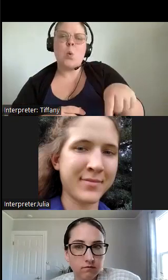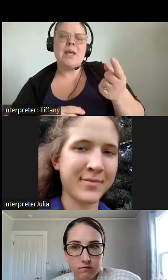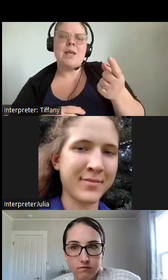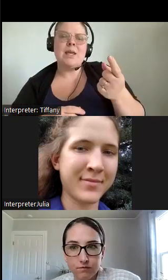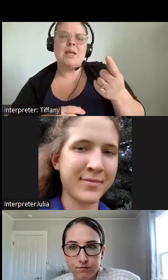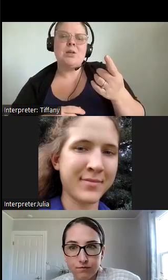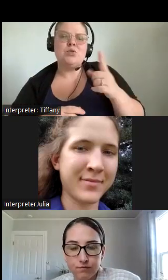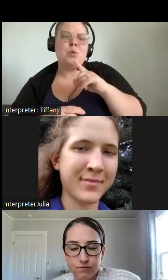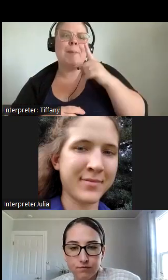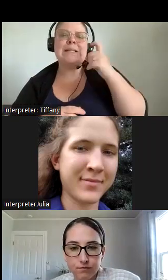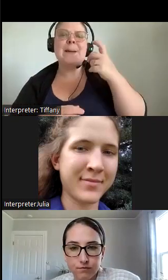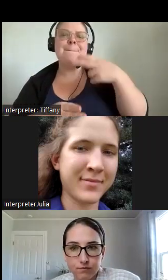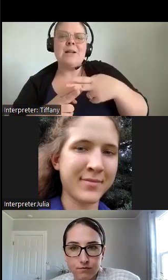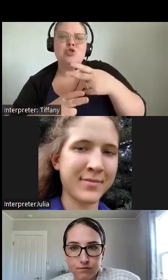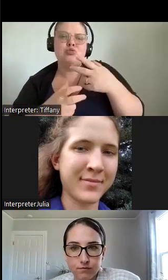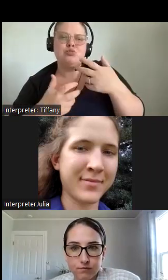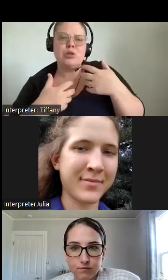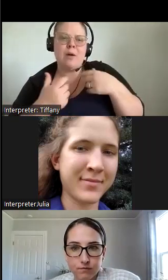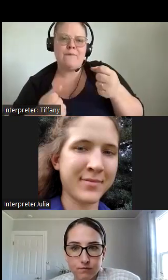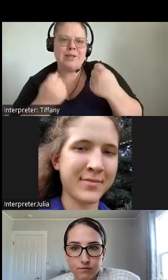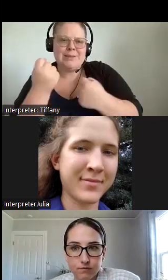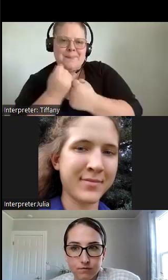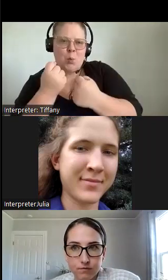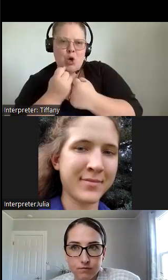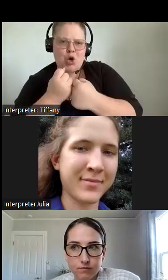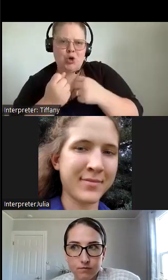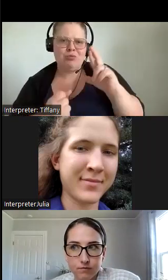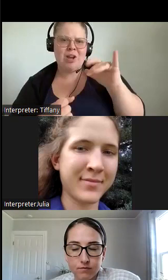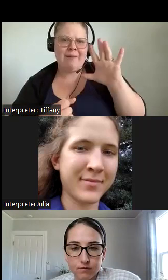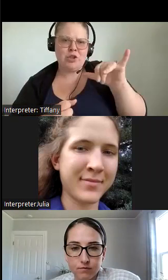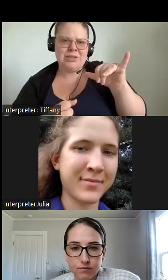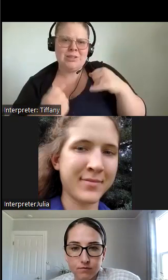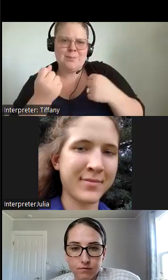it says recovery supports, would that only be true for those who are